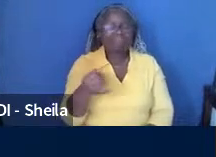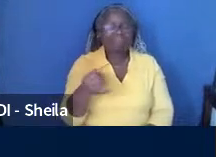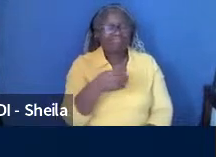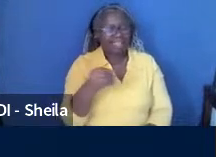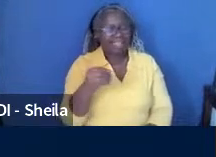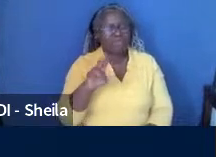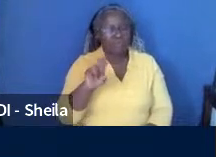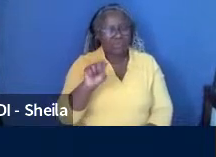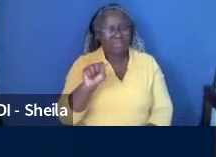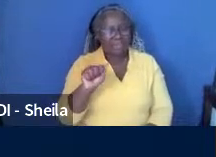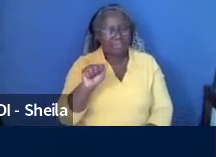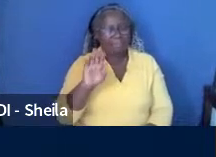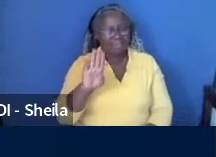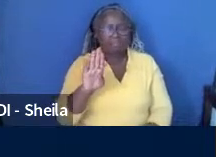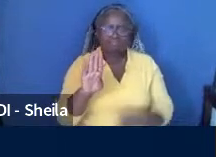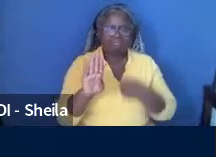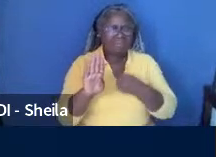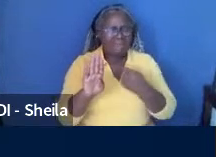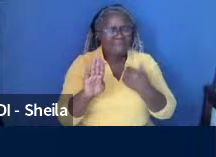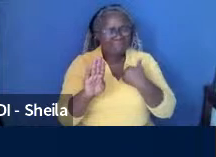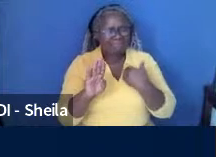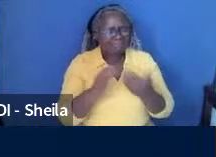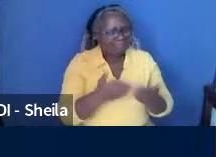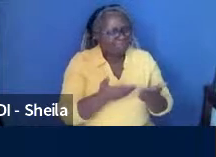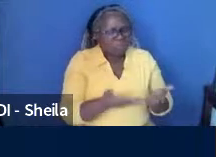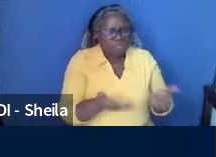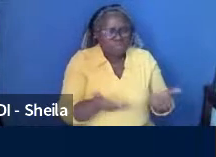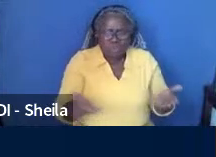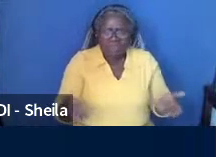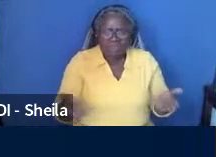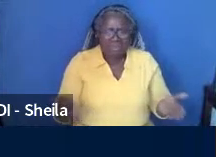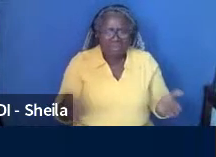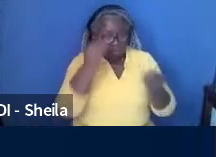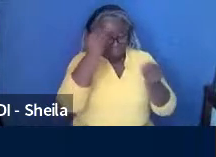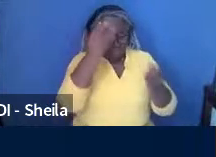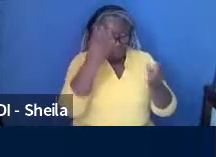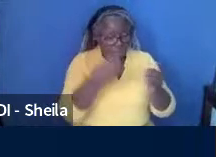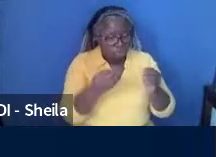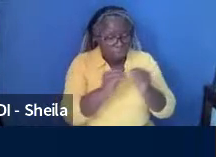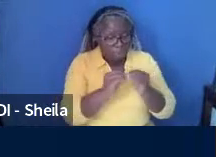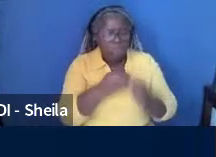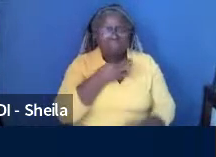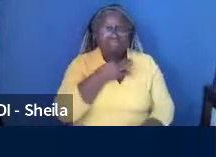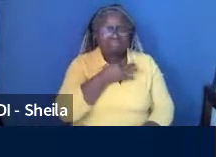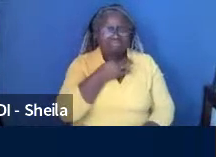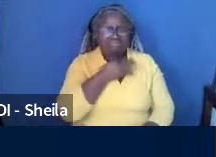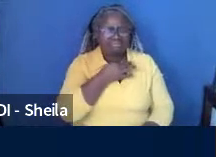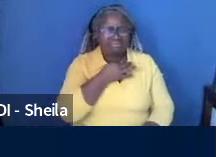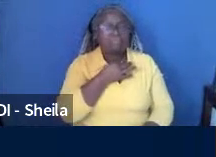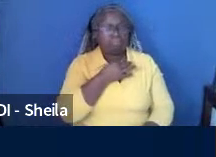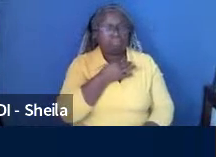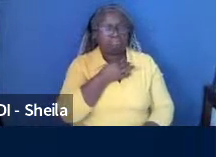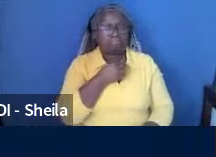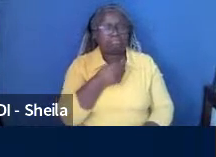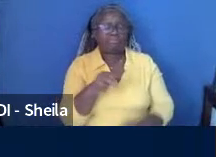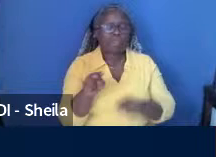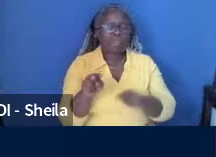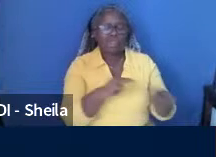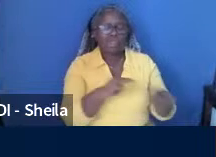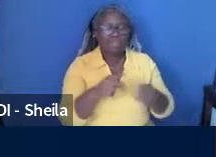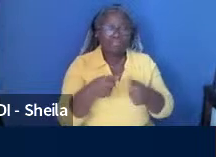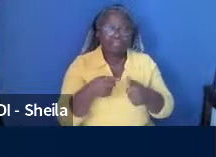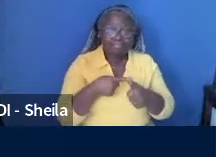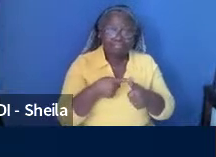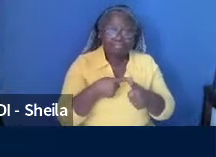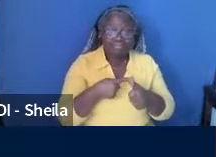more information on these very important issues and related topics. So the first one is on the left-hand side shown on